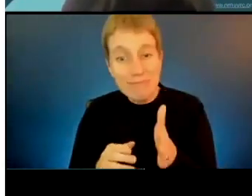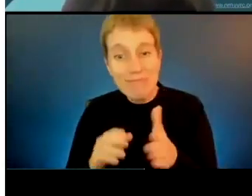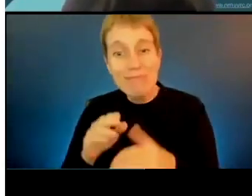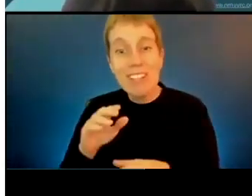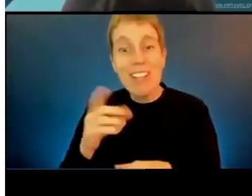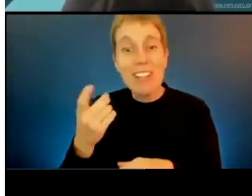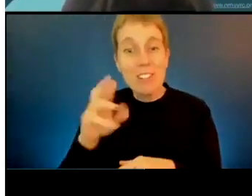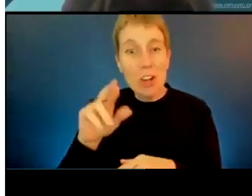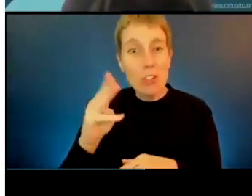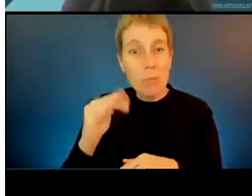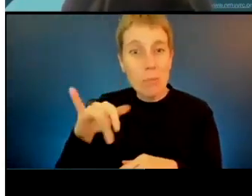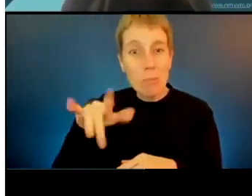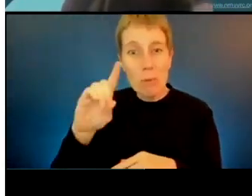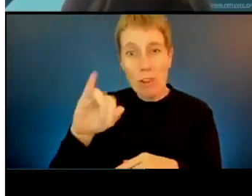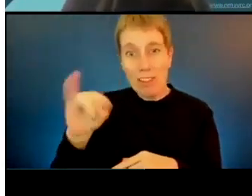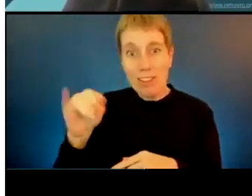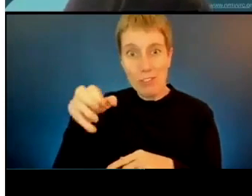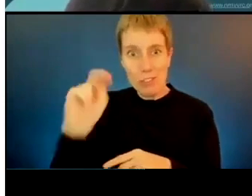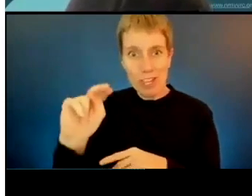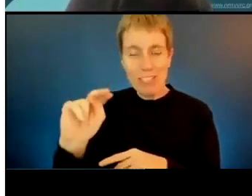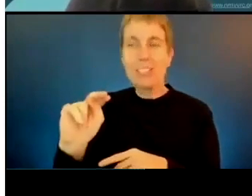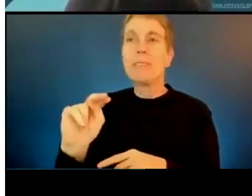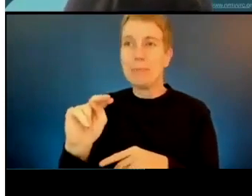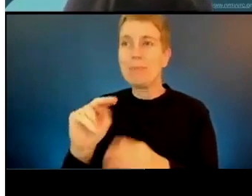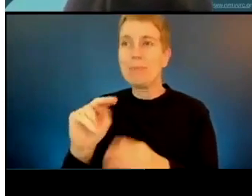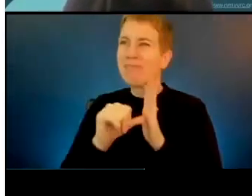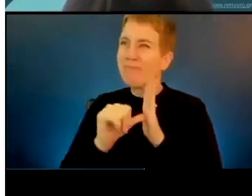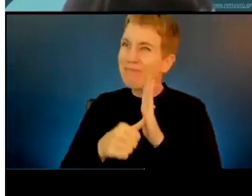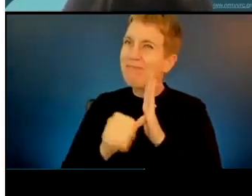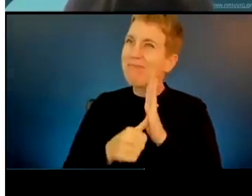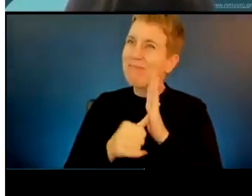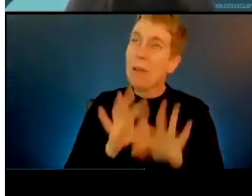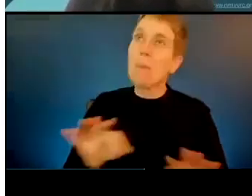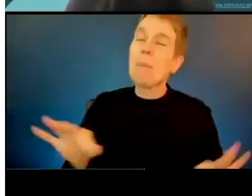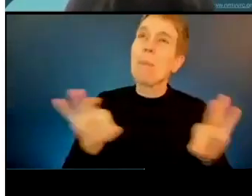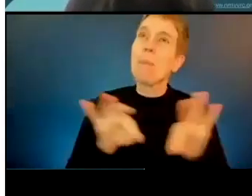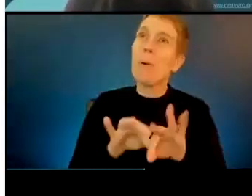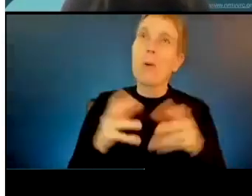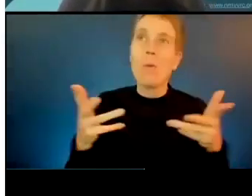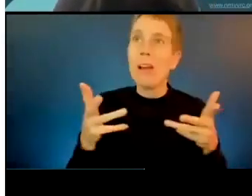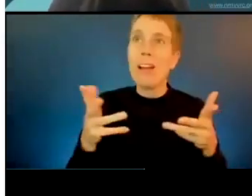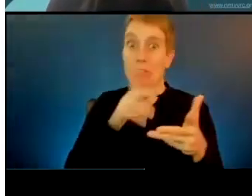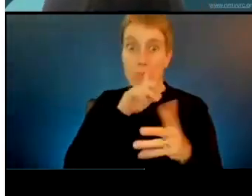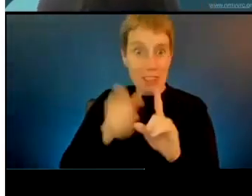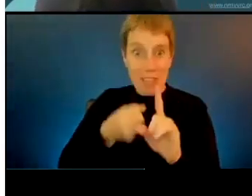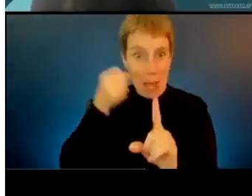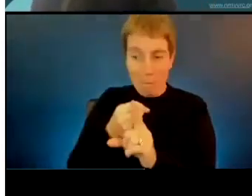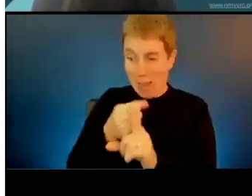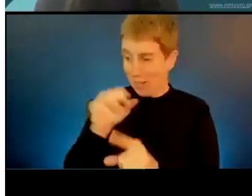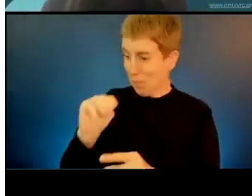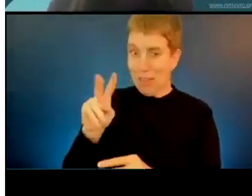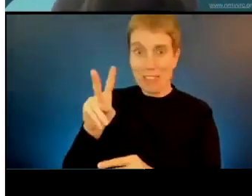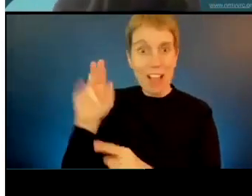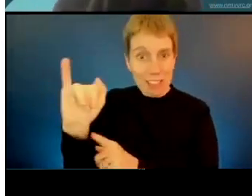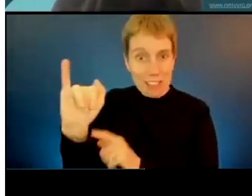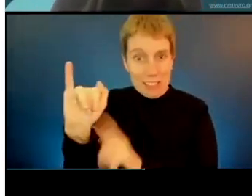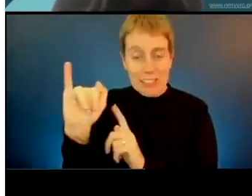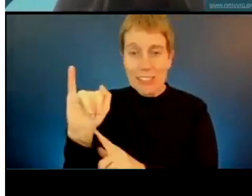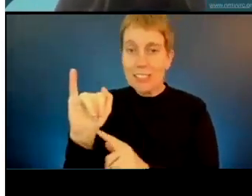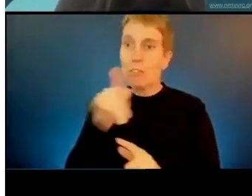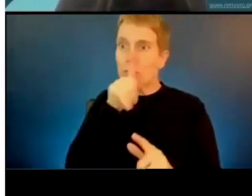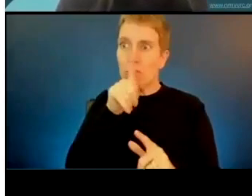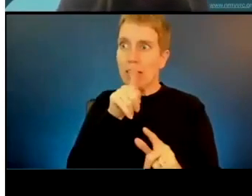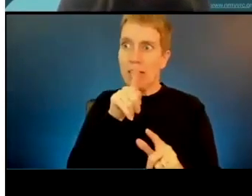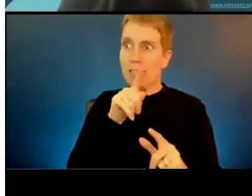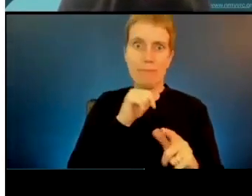end. So it really lasts from early response all the way through long-term recovery and resilience. And victim needs really